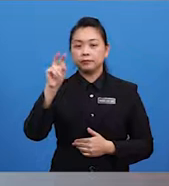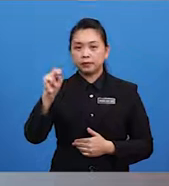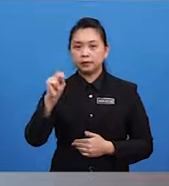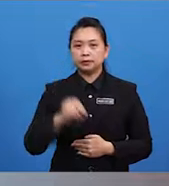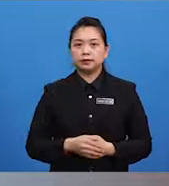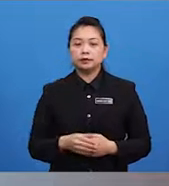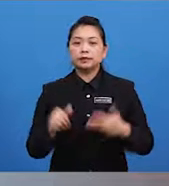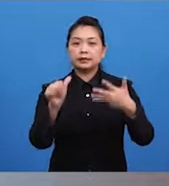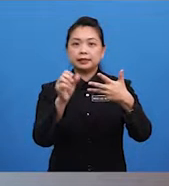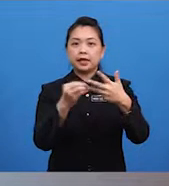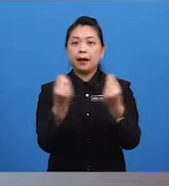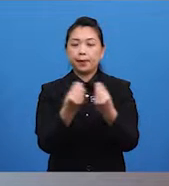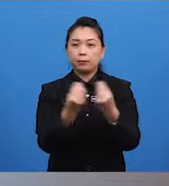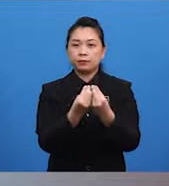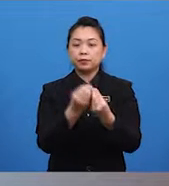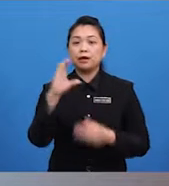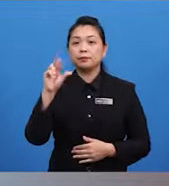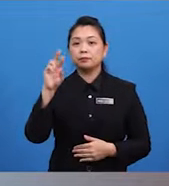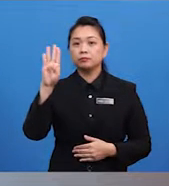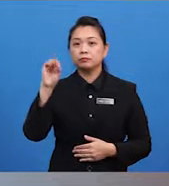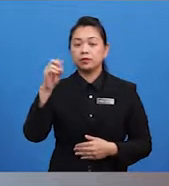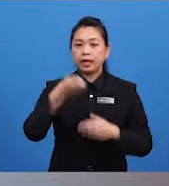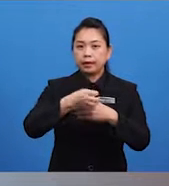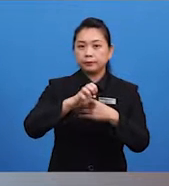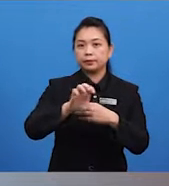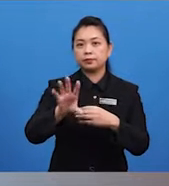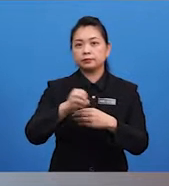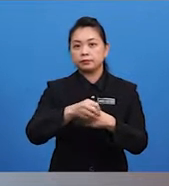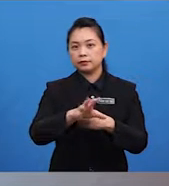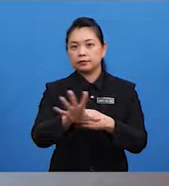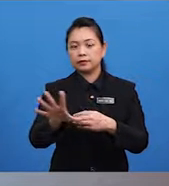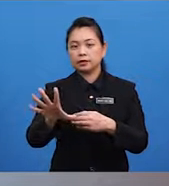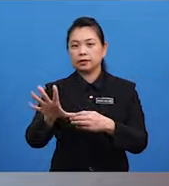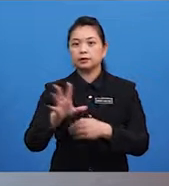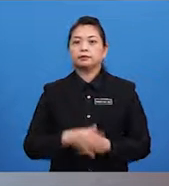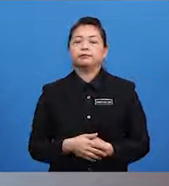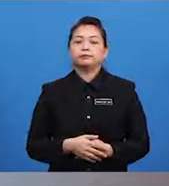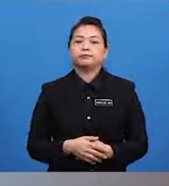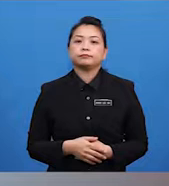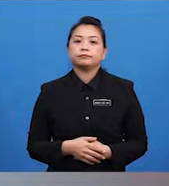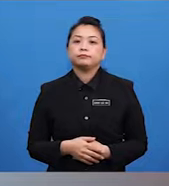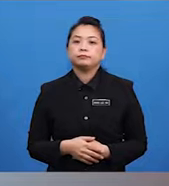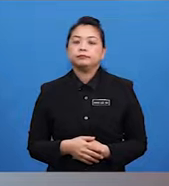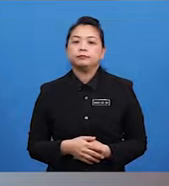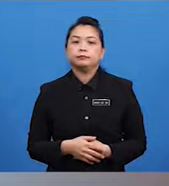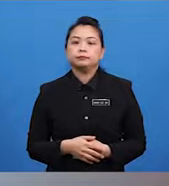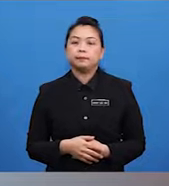of energy, D, amount of carbon emitted per unit of energy consumed.